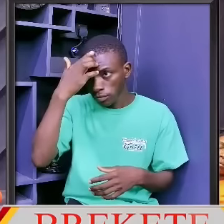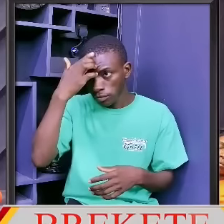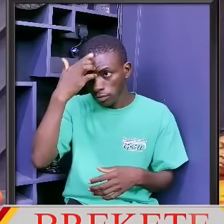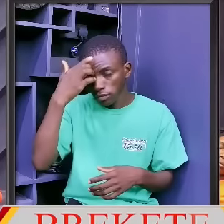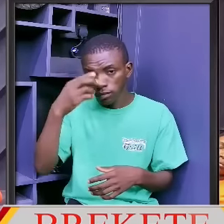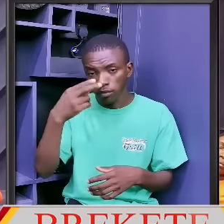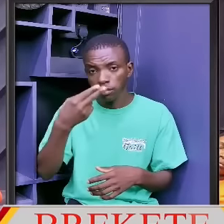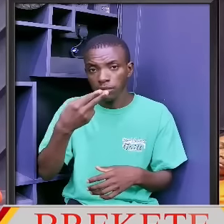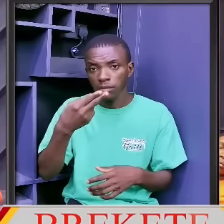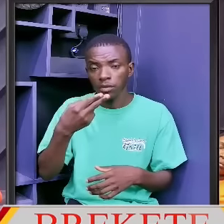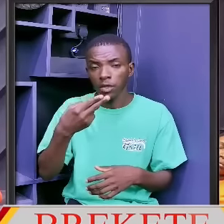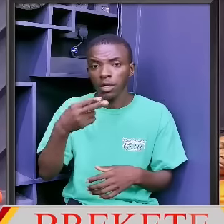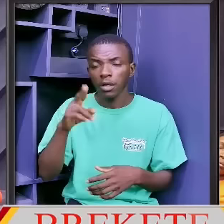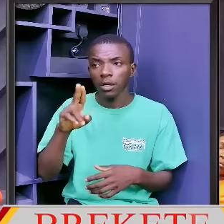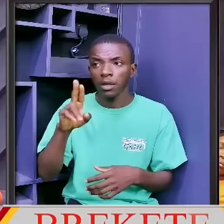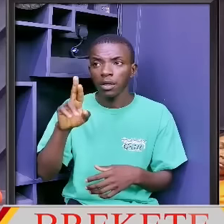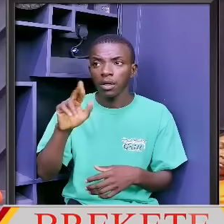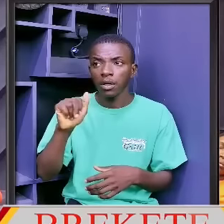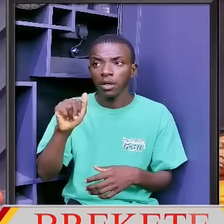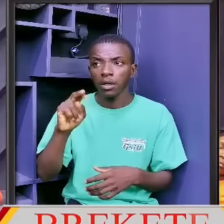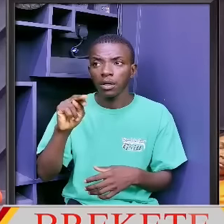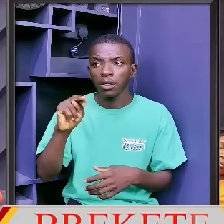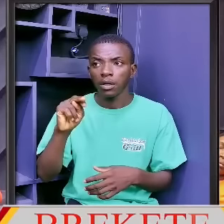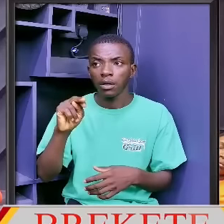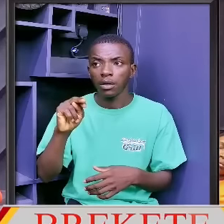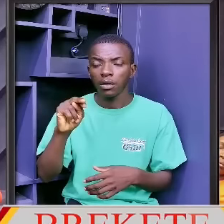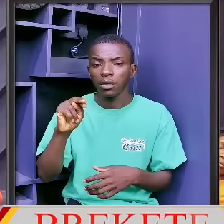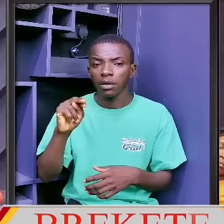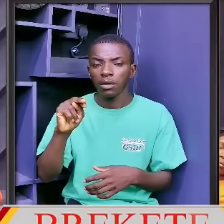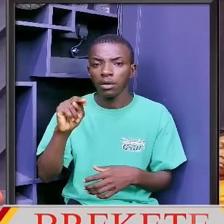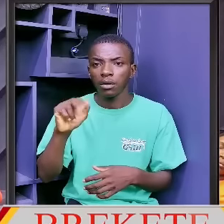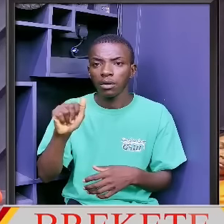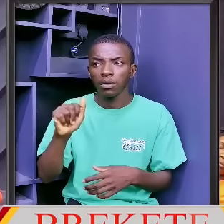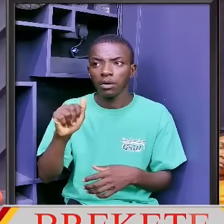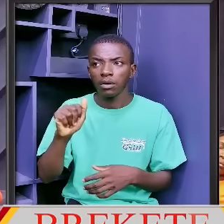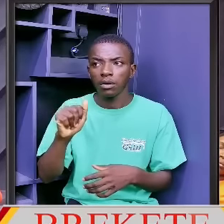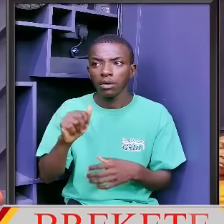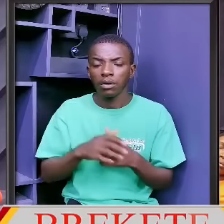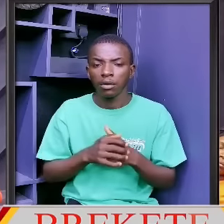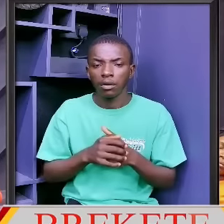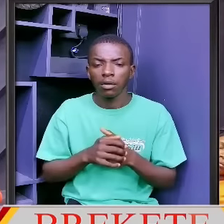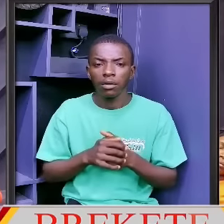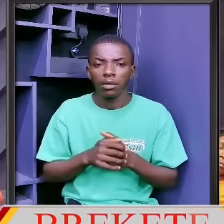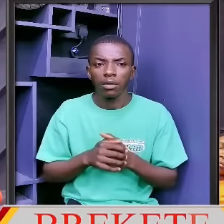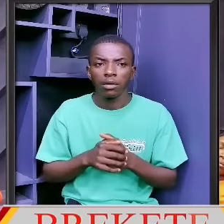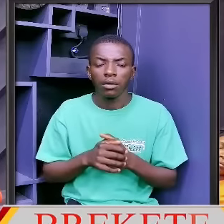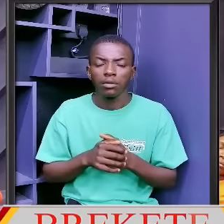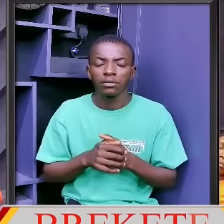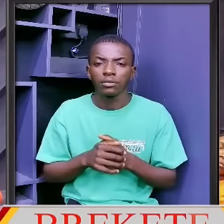Haruna Makeri. When I get in picture. I don't have his picture. Mama no get in picture. Nobody.